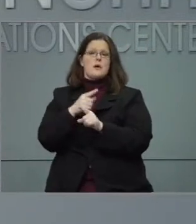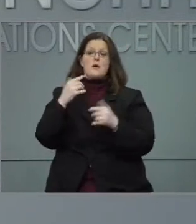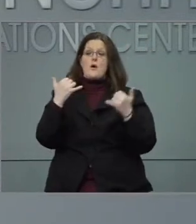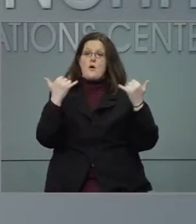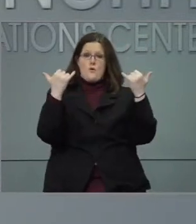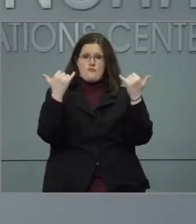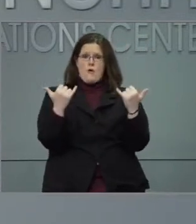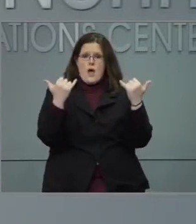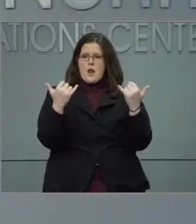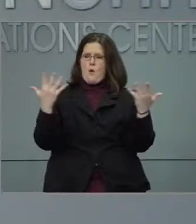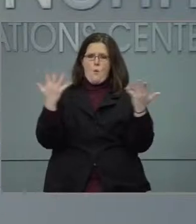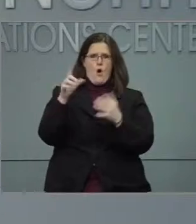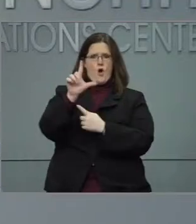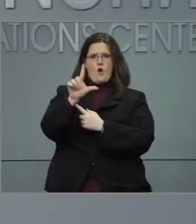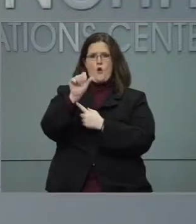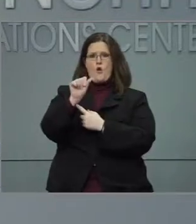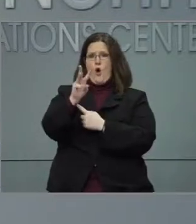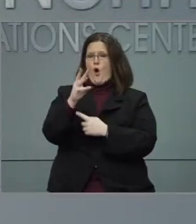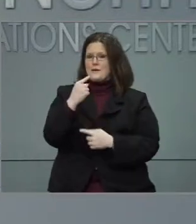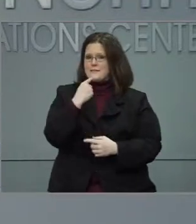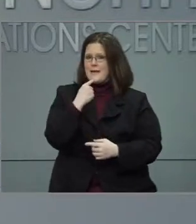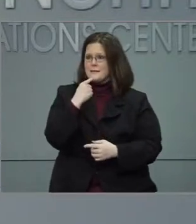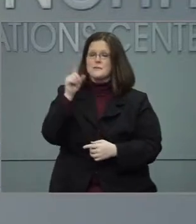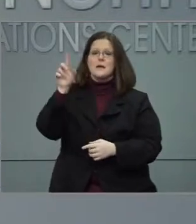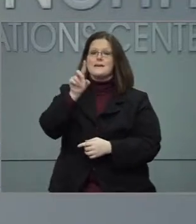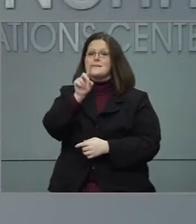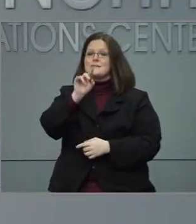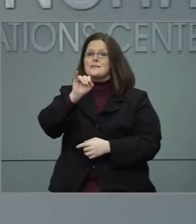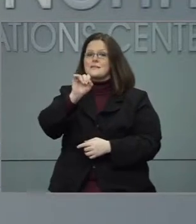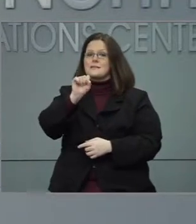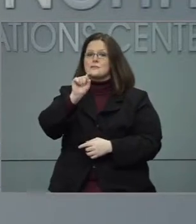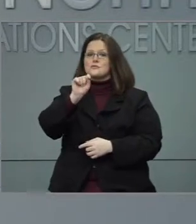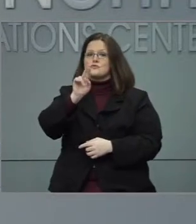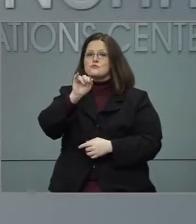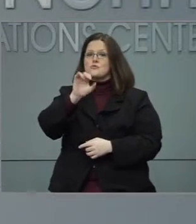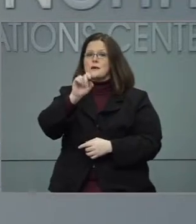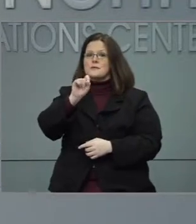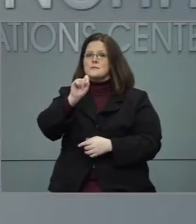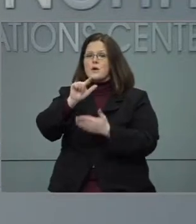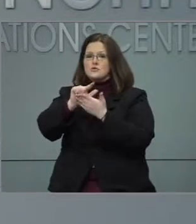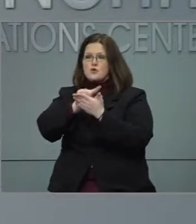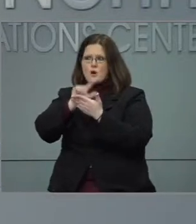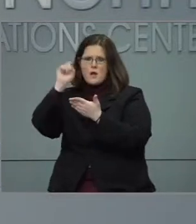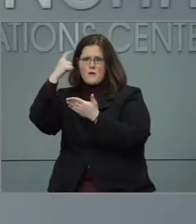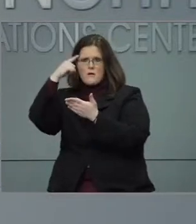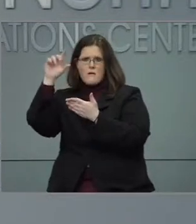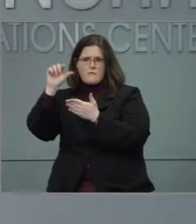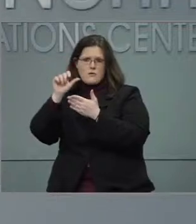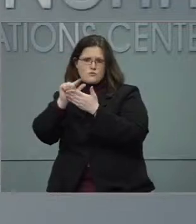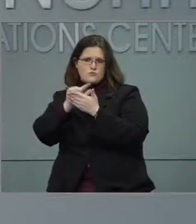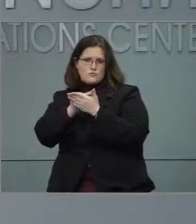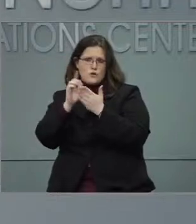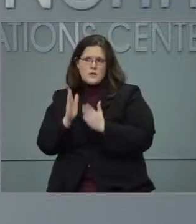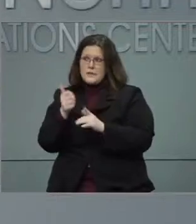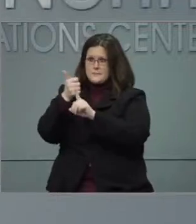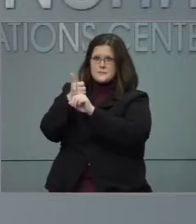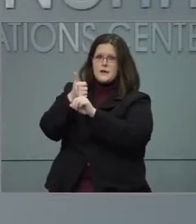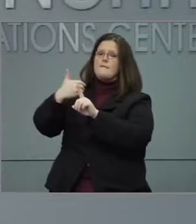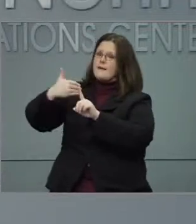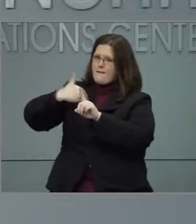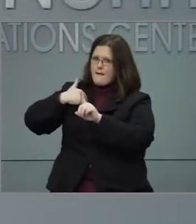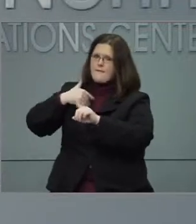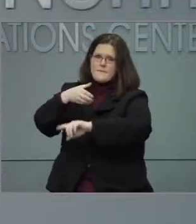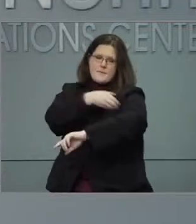right now, the district attorney has that authority to make that decision.